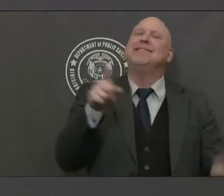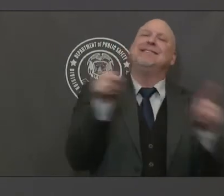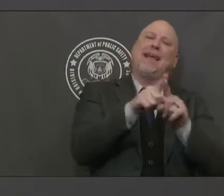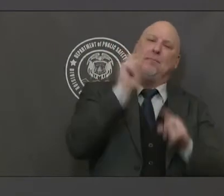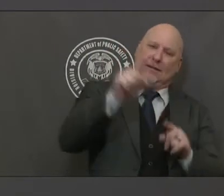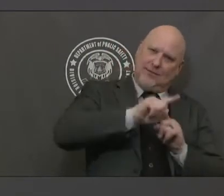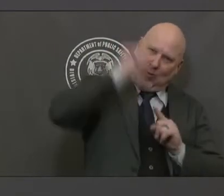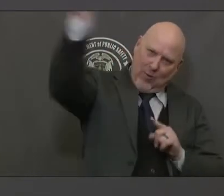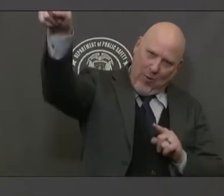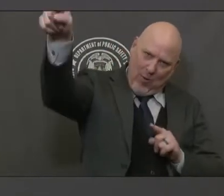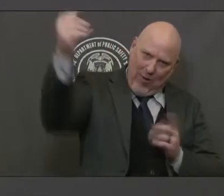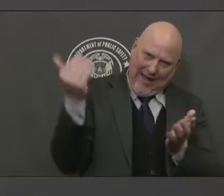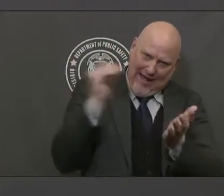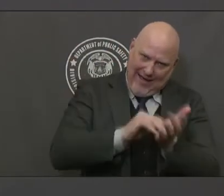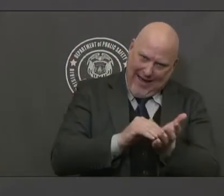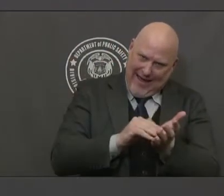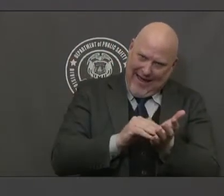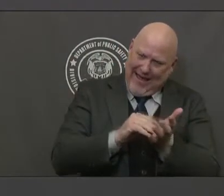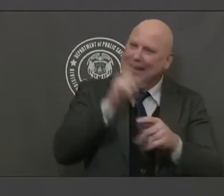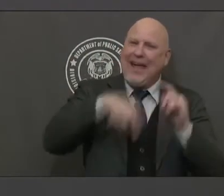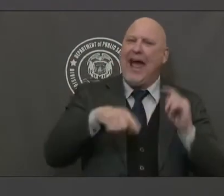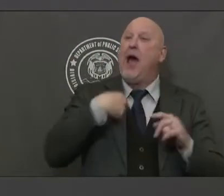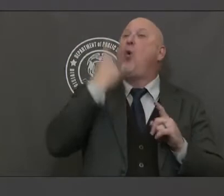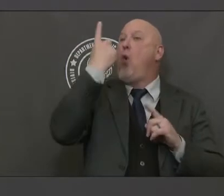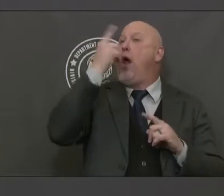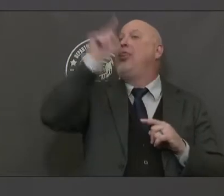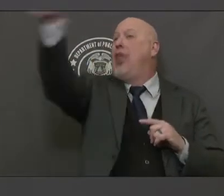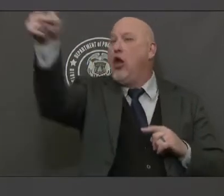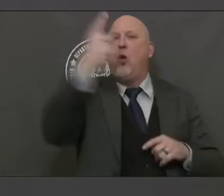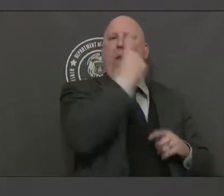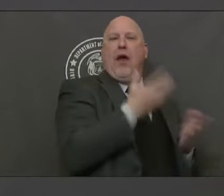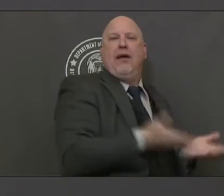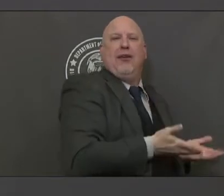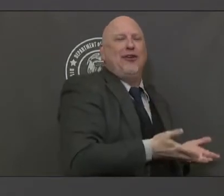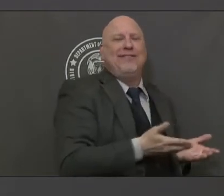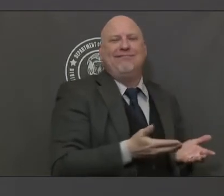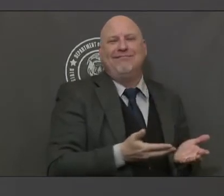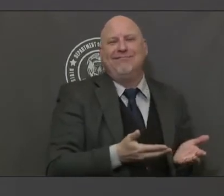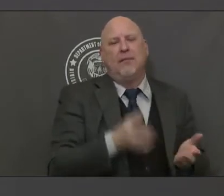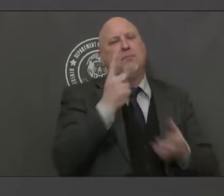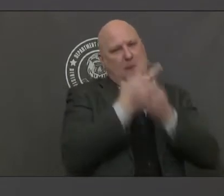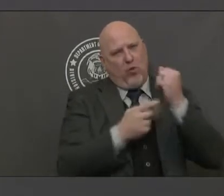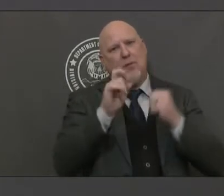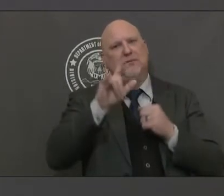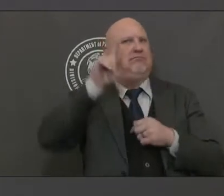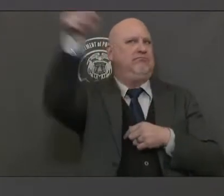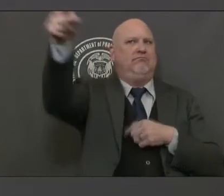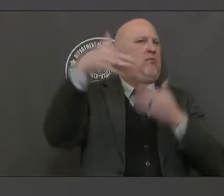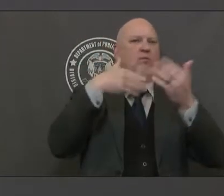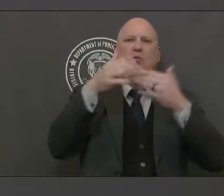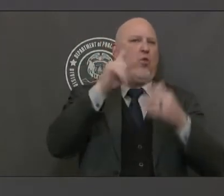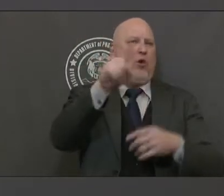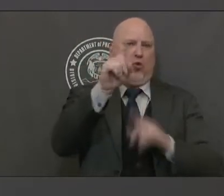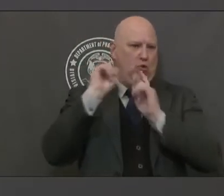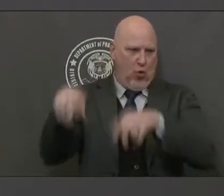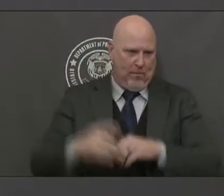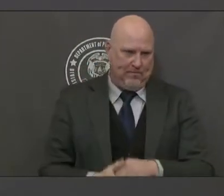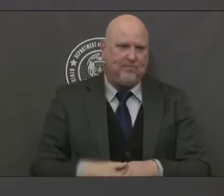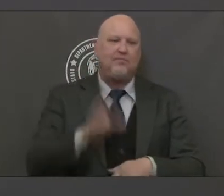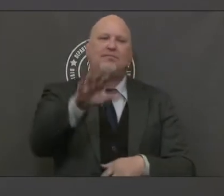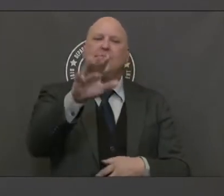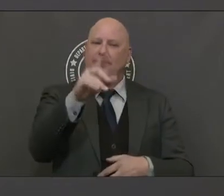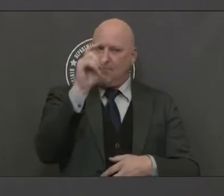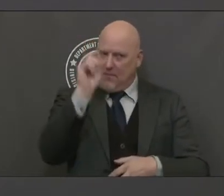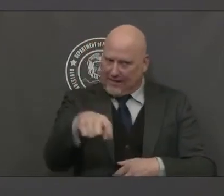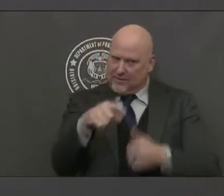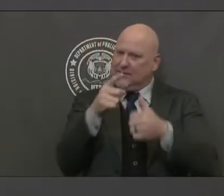dose. The other thing I really need to emphasize here is that vaccines, as